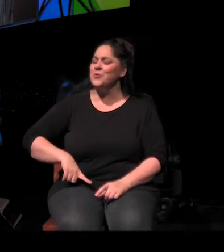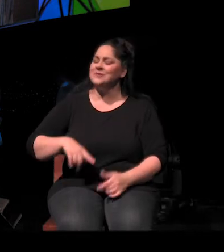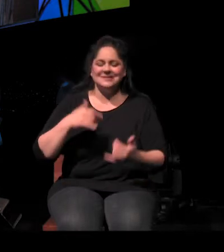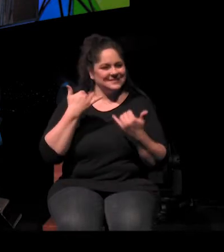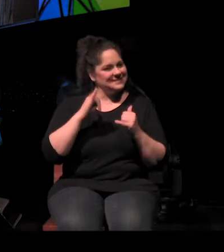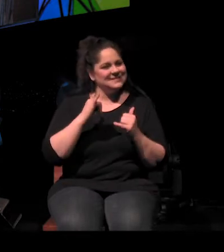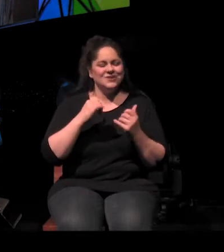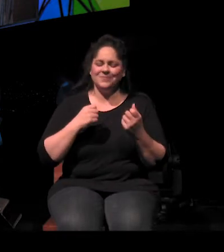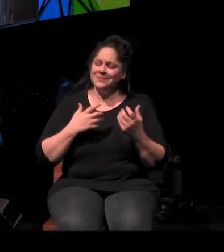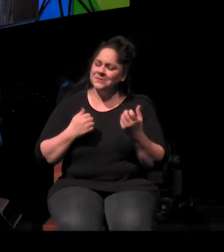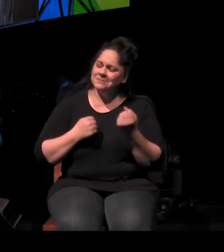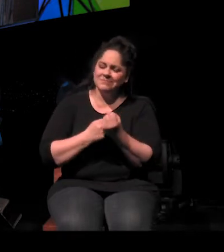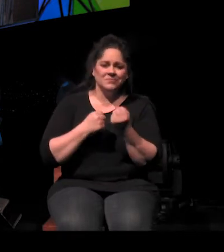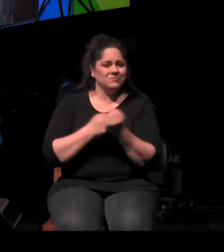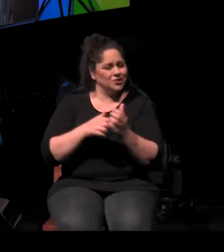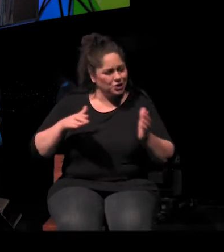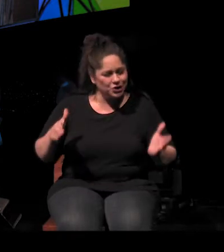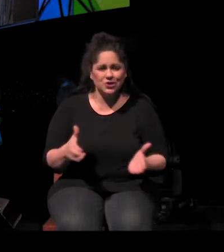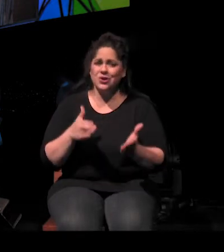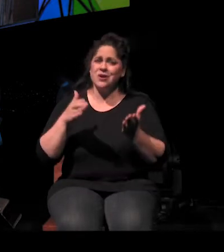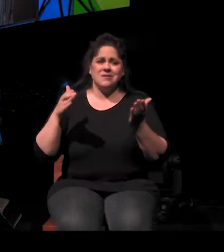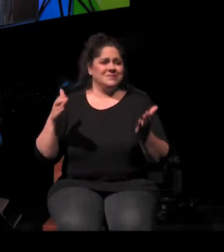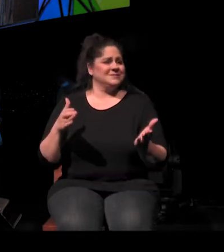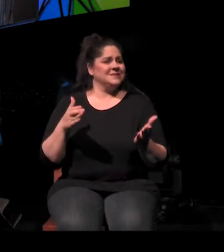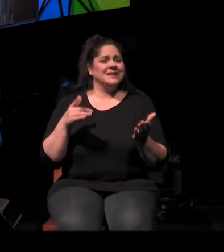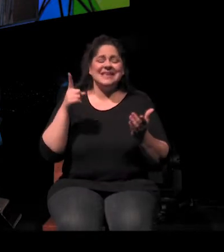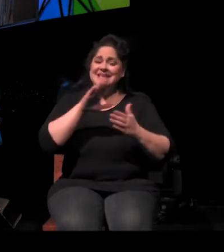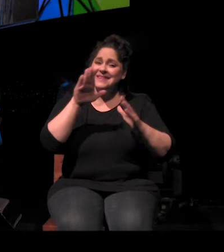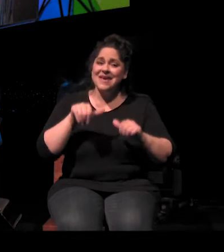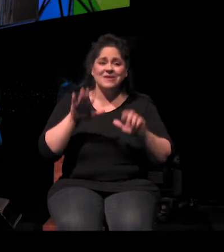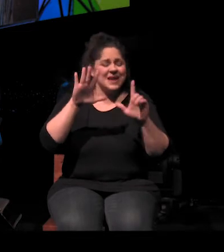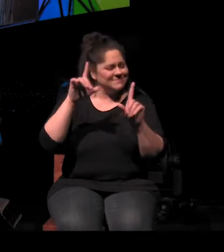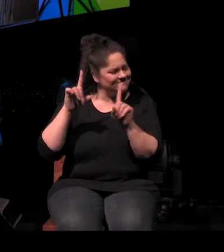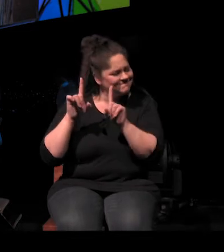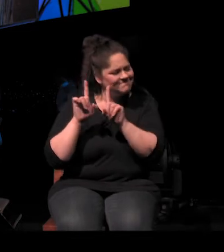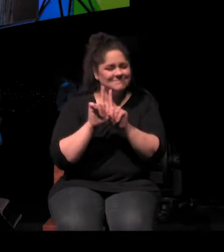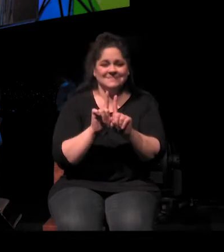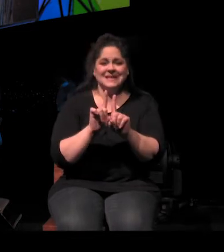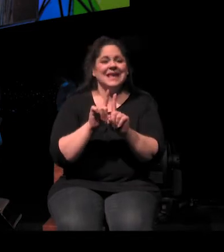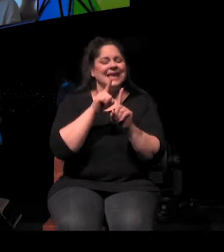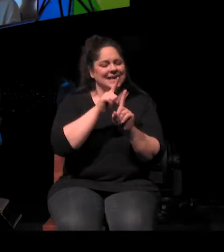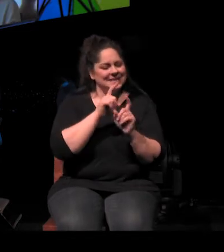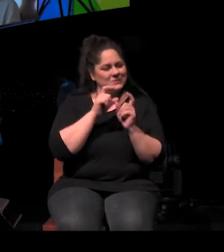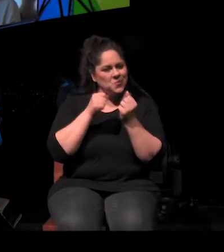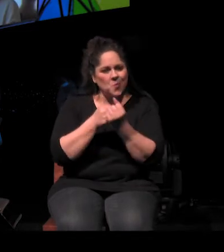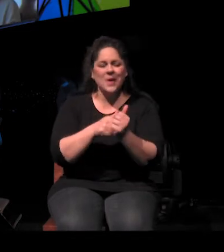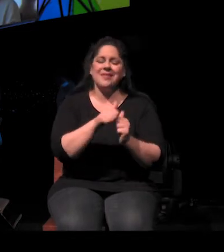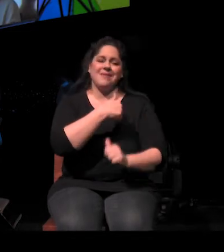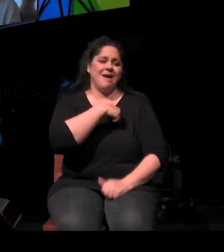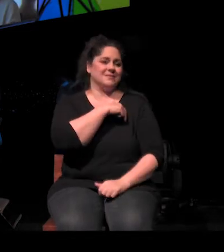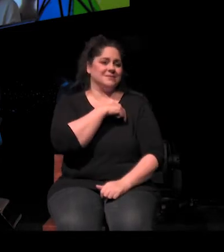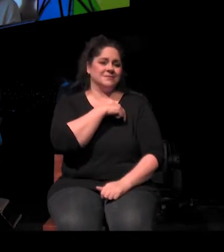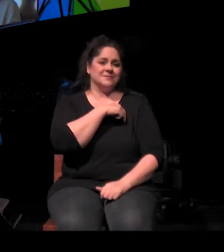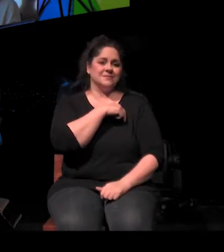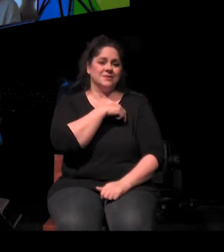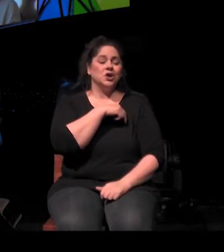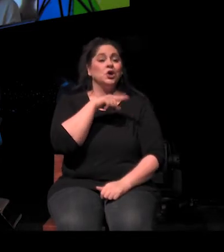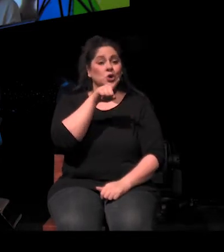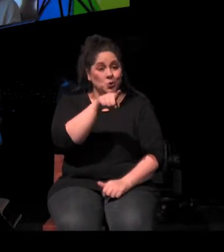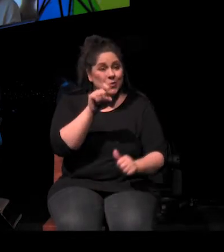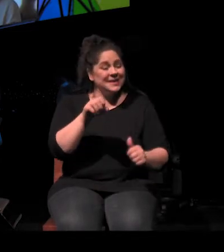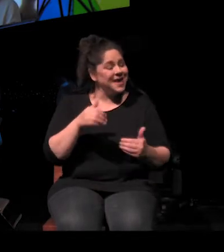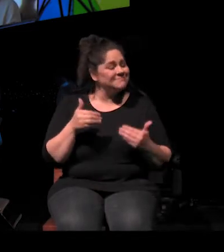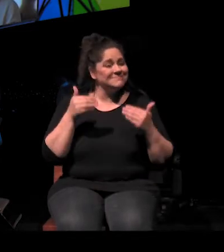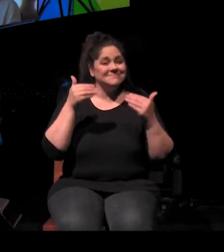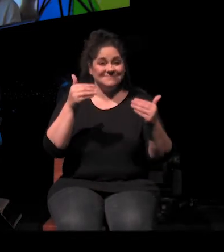you got this. I'm with you. I live in you. I've given you and equipped you with what you need. Get out there and you can jump in those puddles.